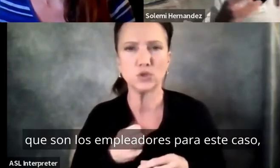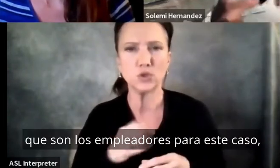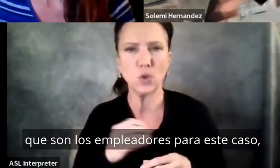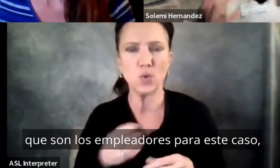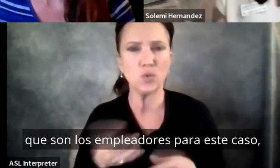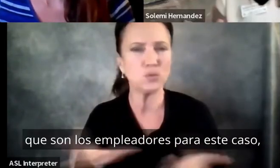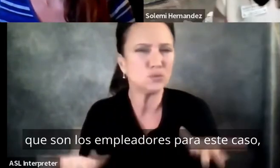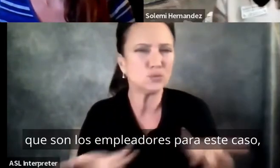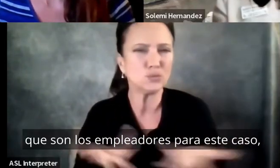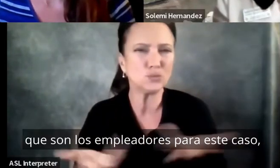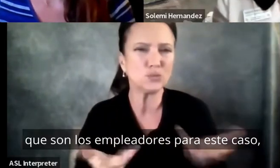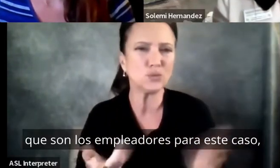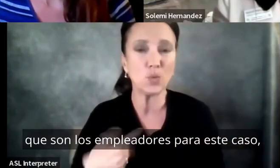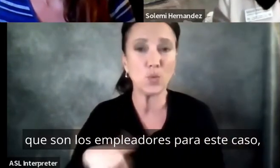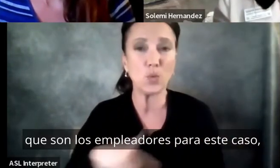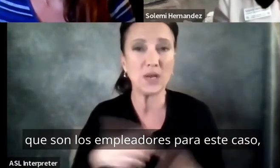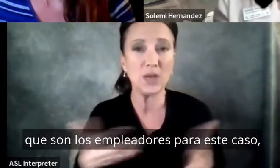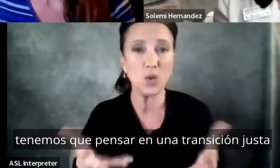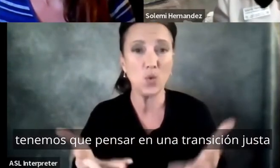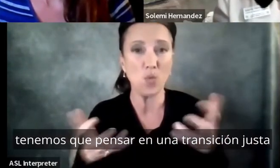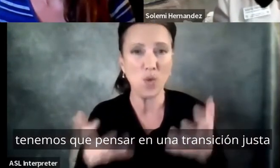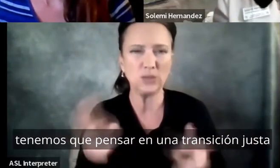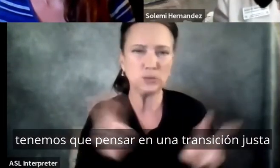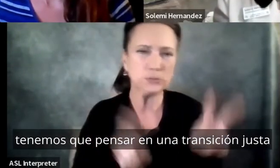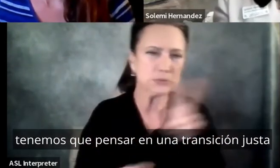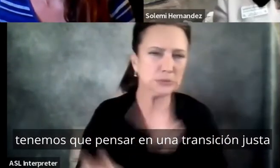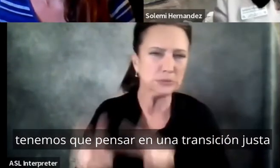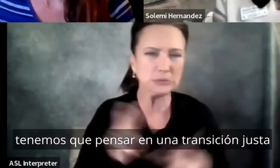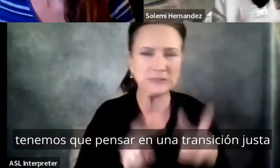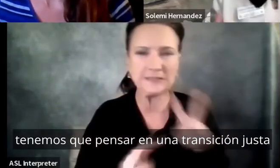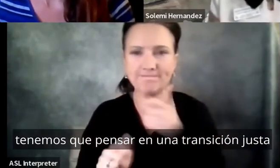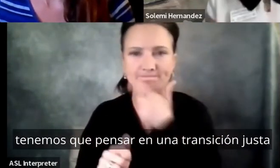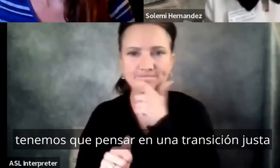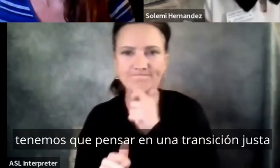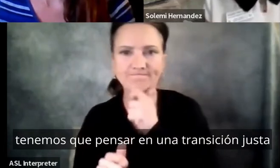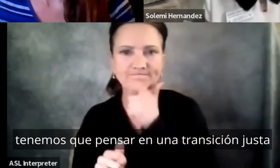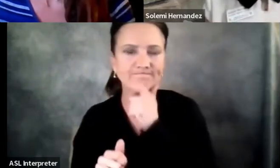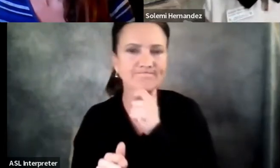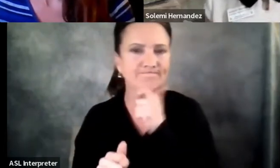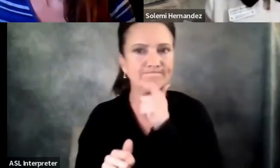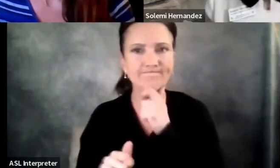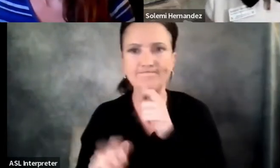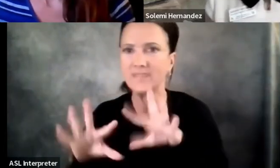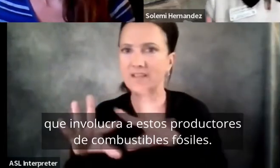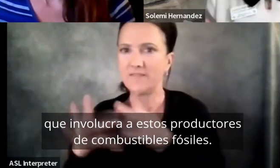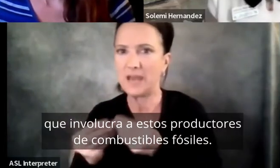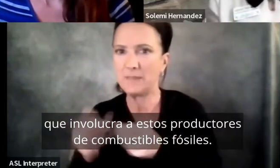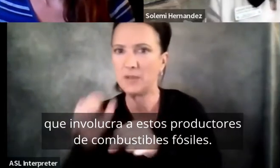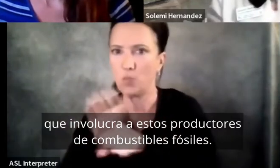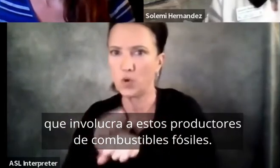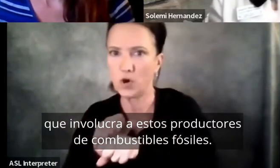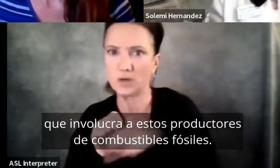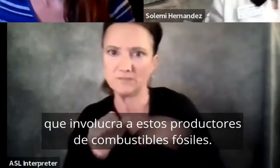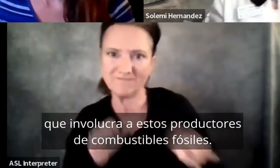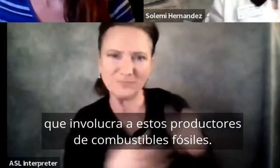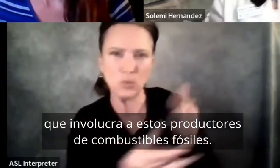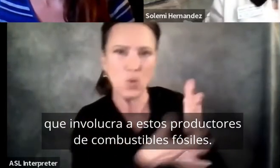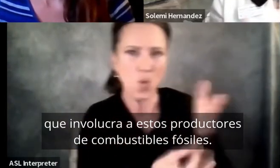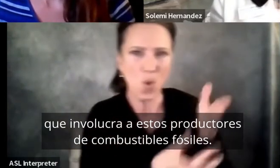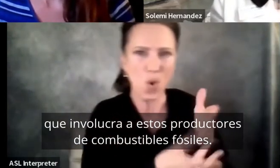that are the employers for this industry, we got to think about a just transition that involves